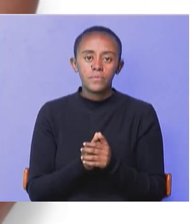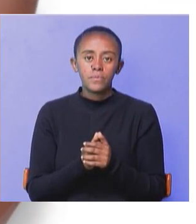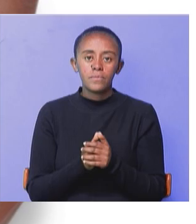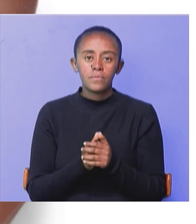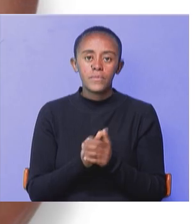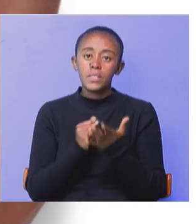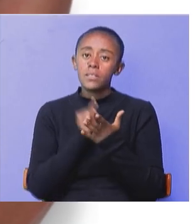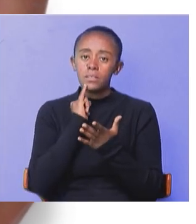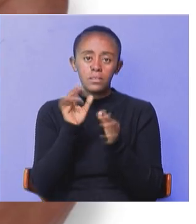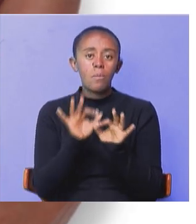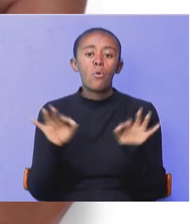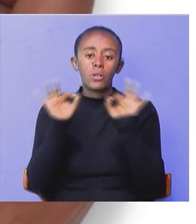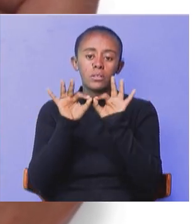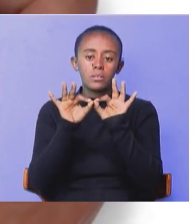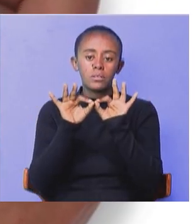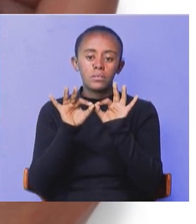is important.